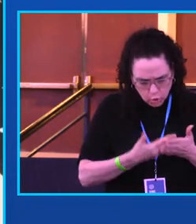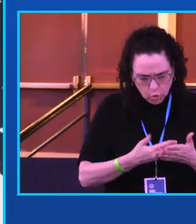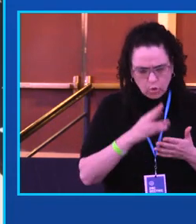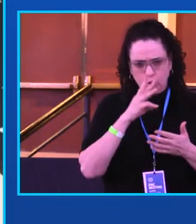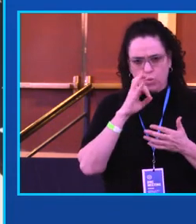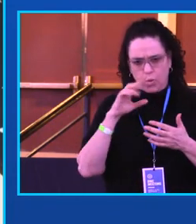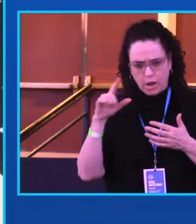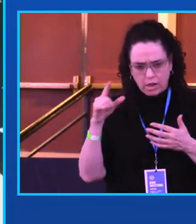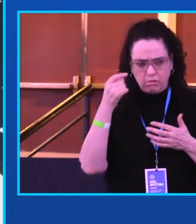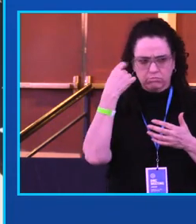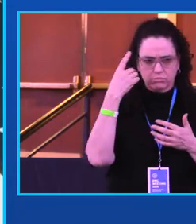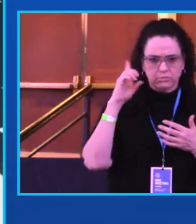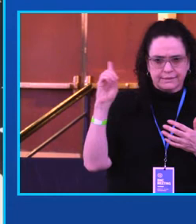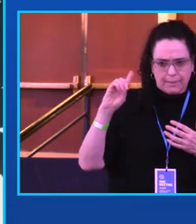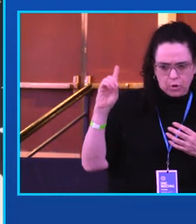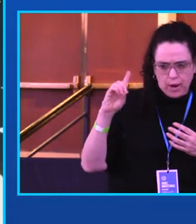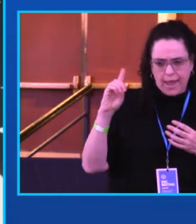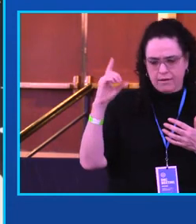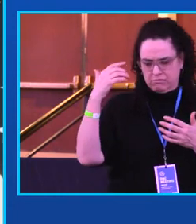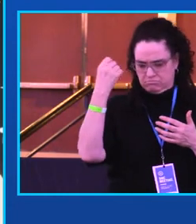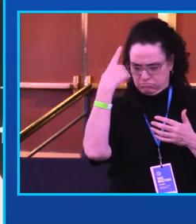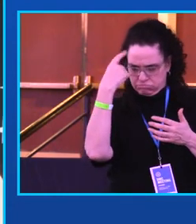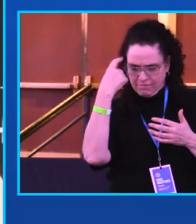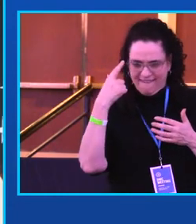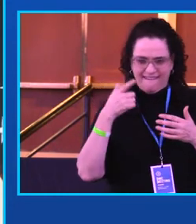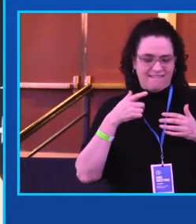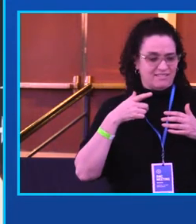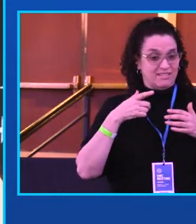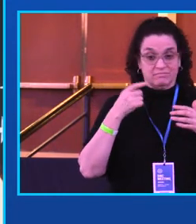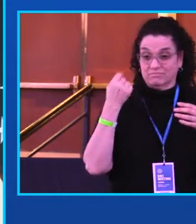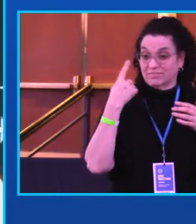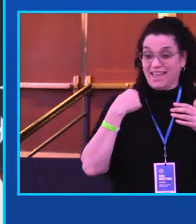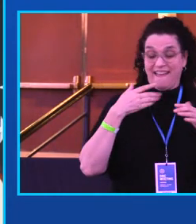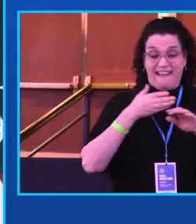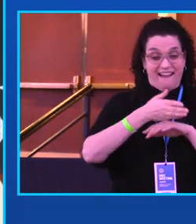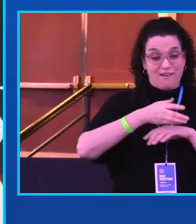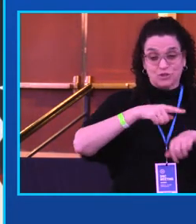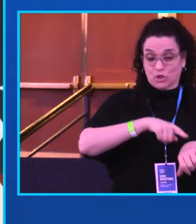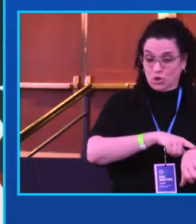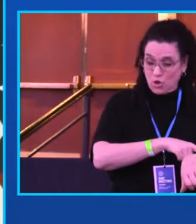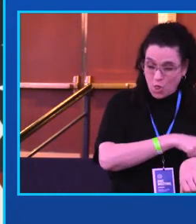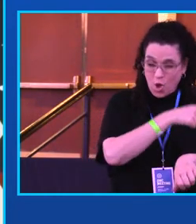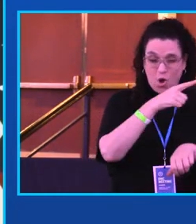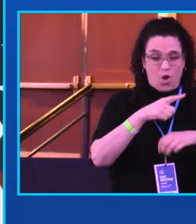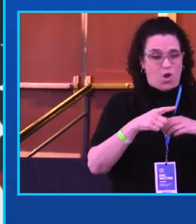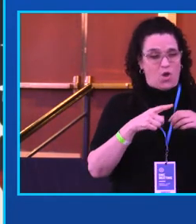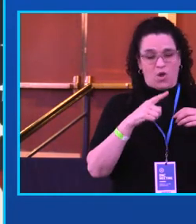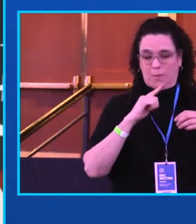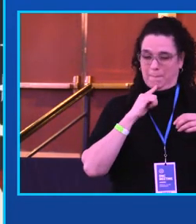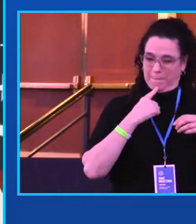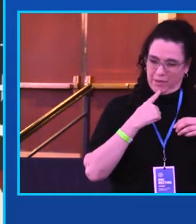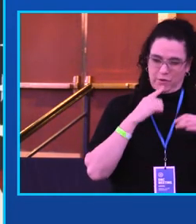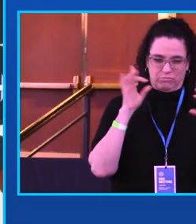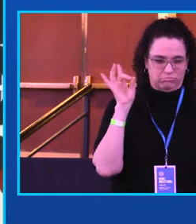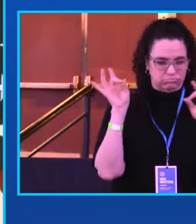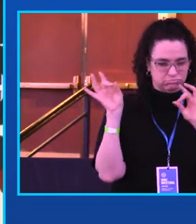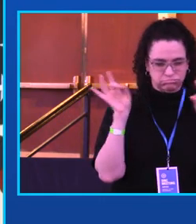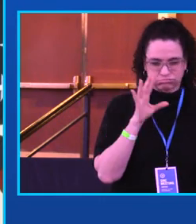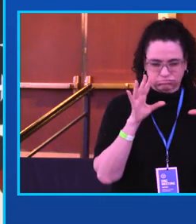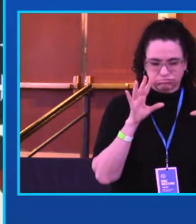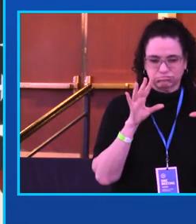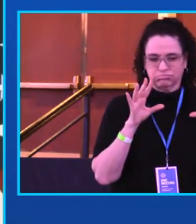that after a long and chaotic, bitter and tragic season of malignant government from an